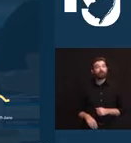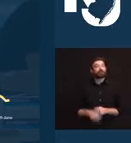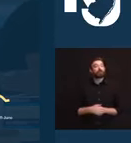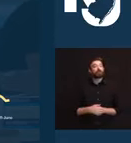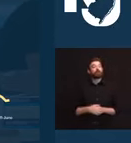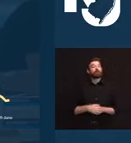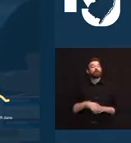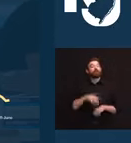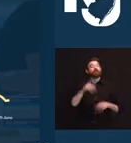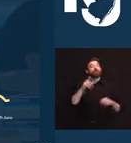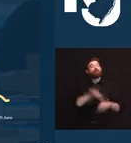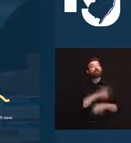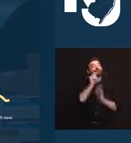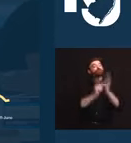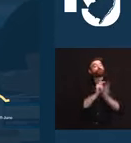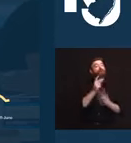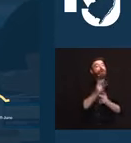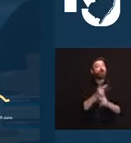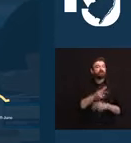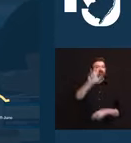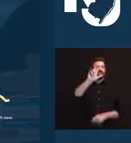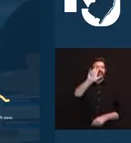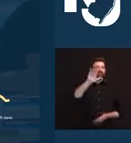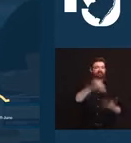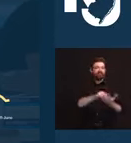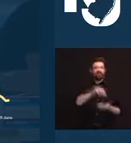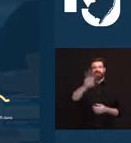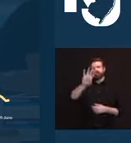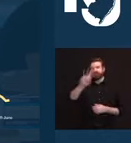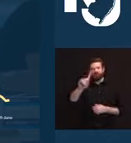positive cases, as well as